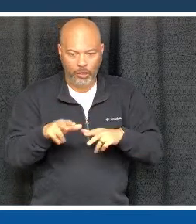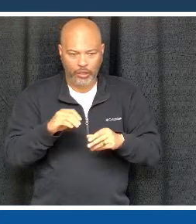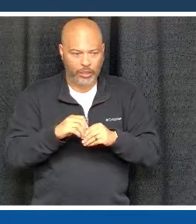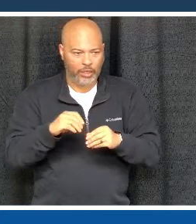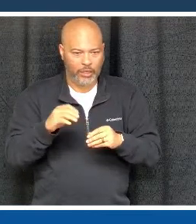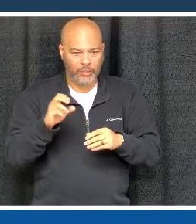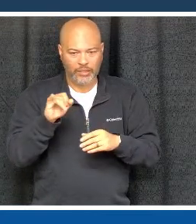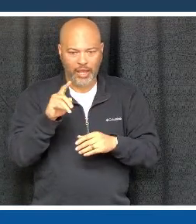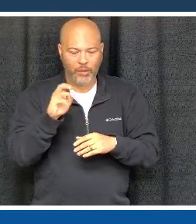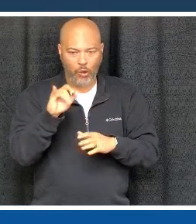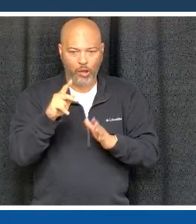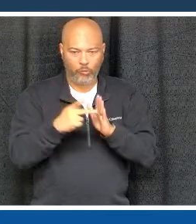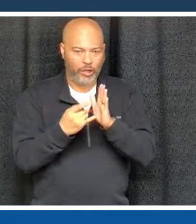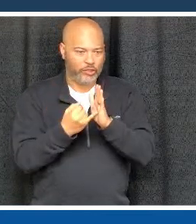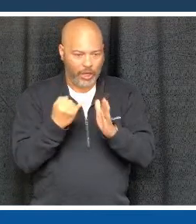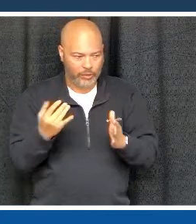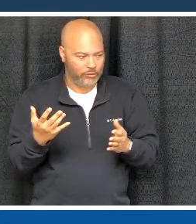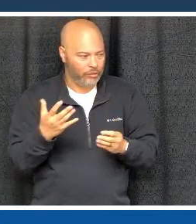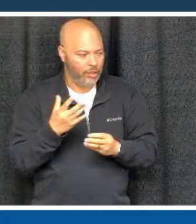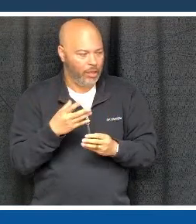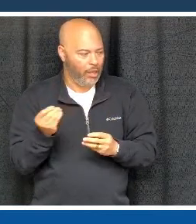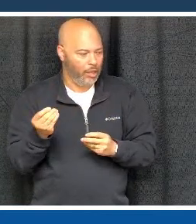support sidewalks, and